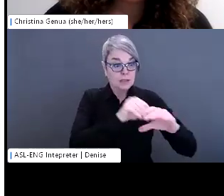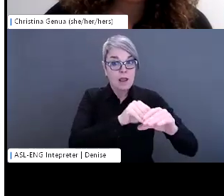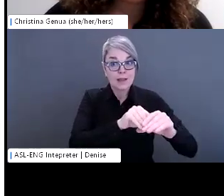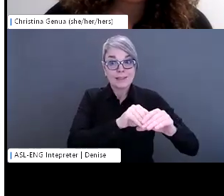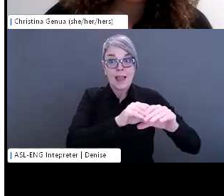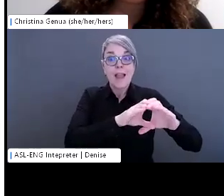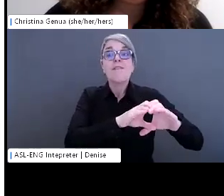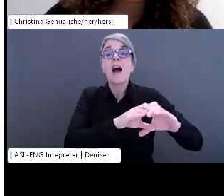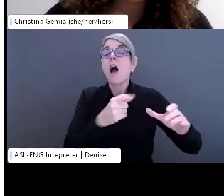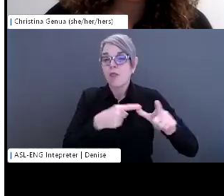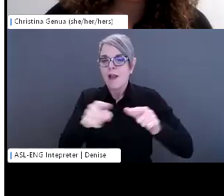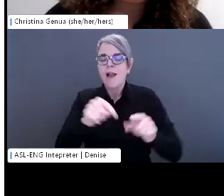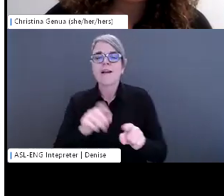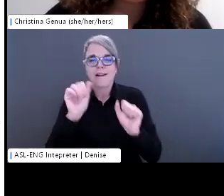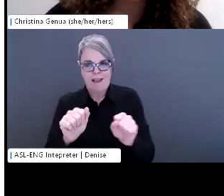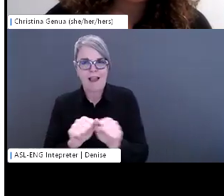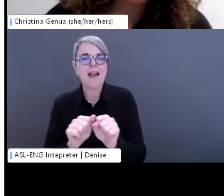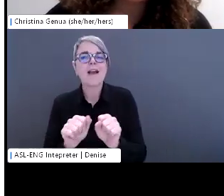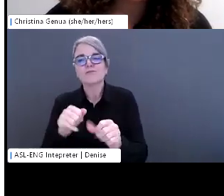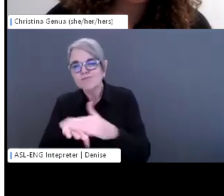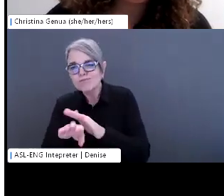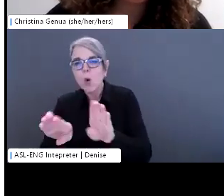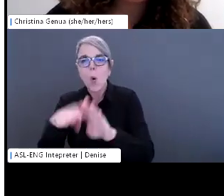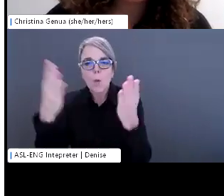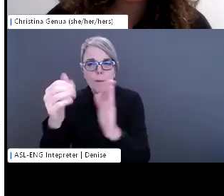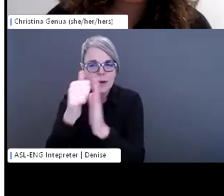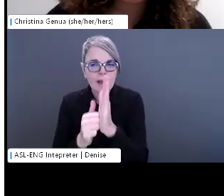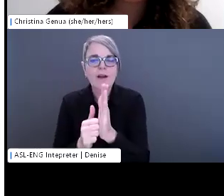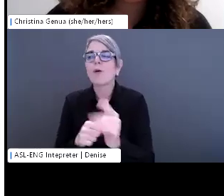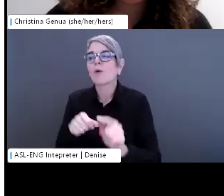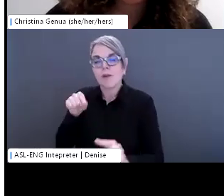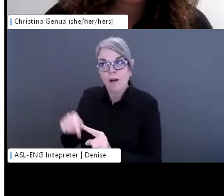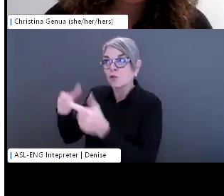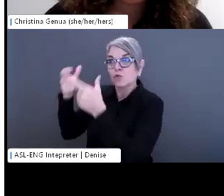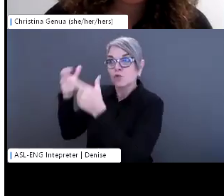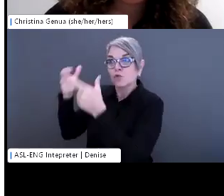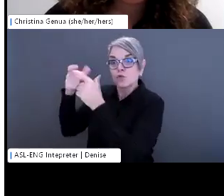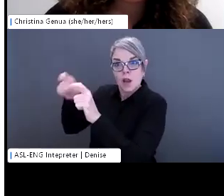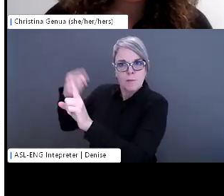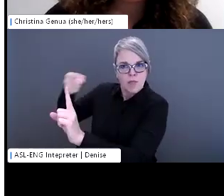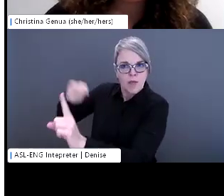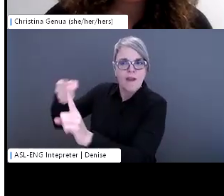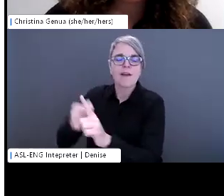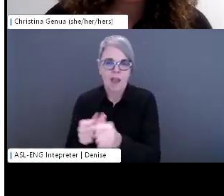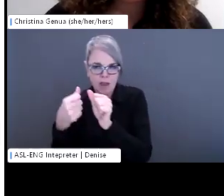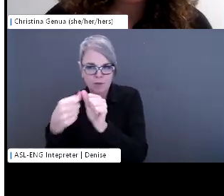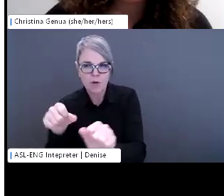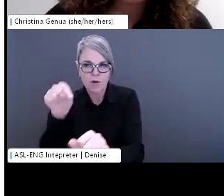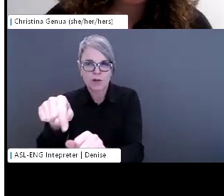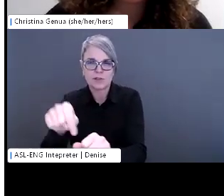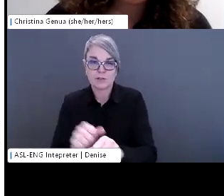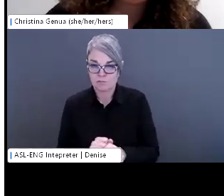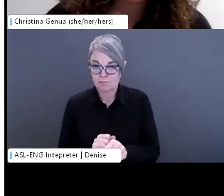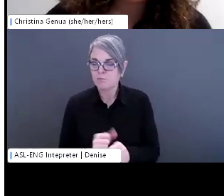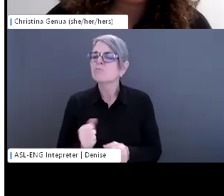Do you think that Riley has to wait to open the savings account? Uh, Even though she doesn't